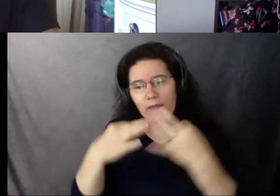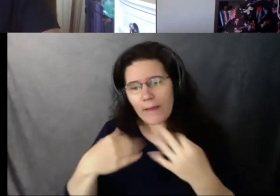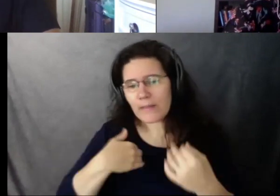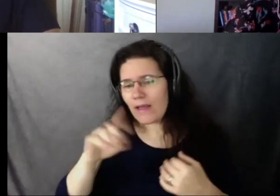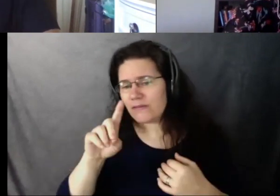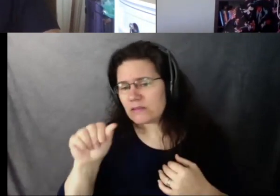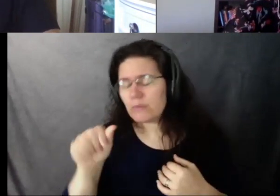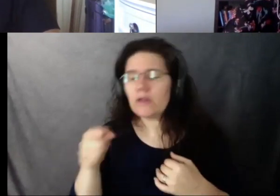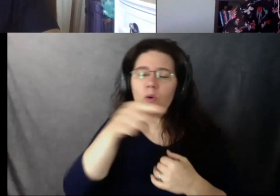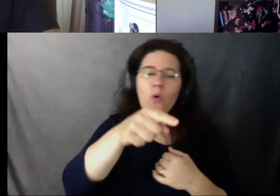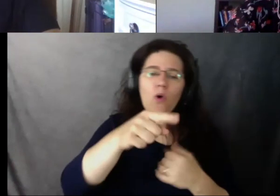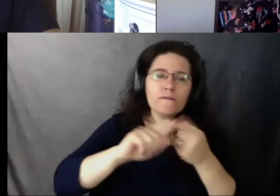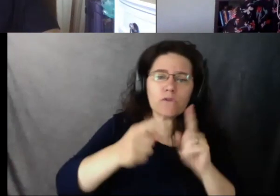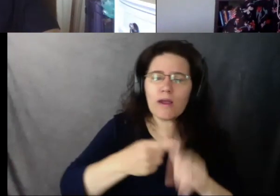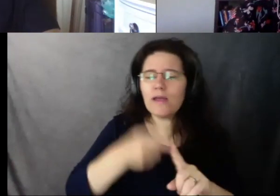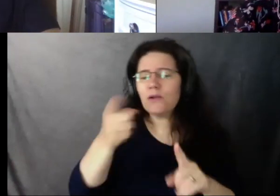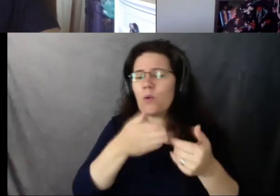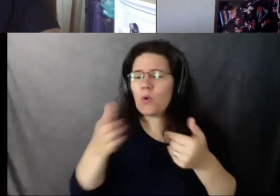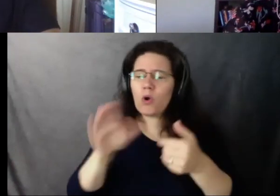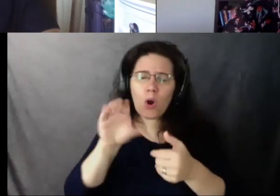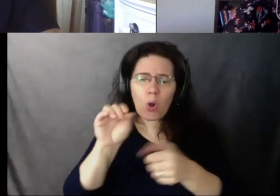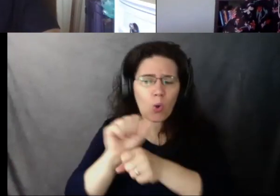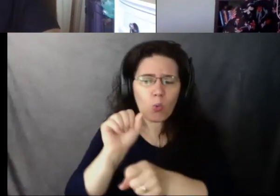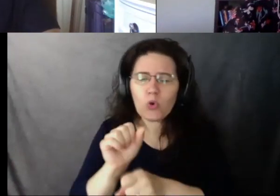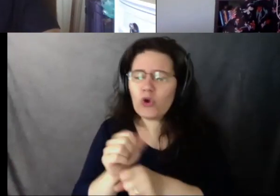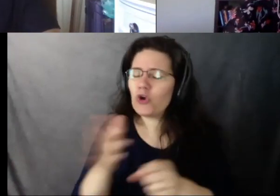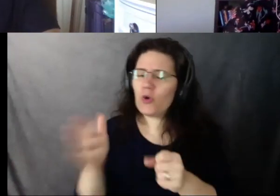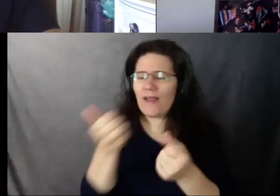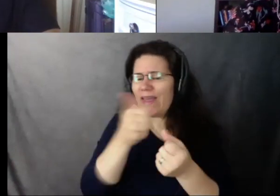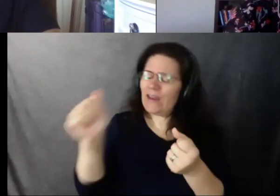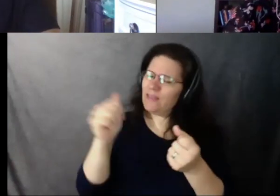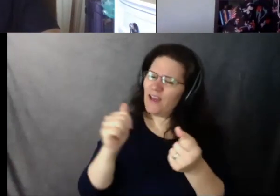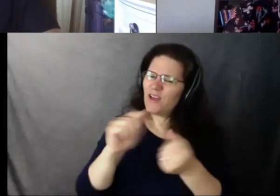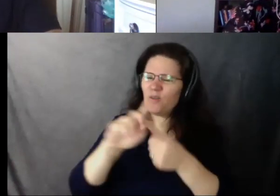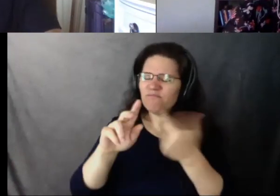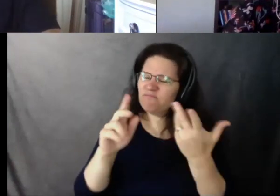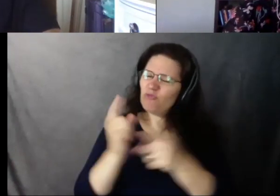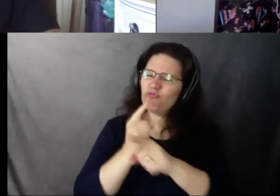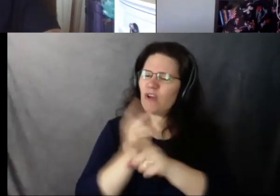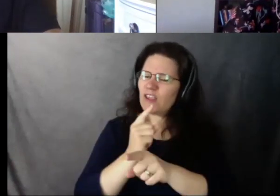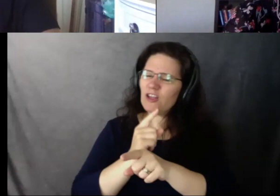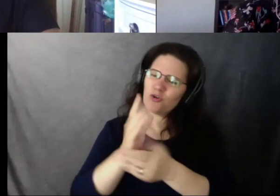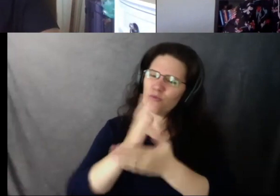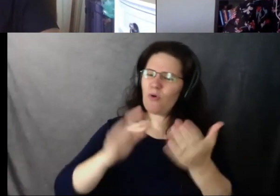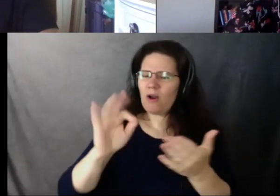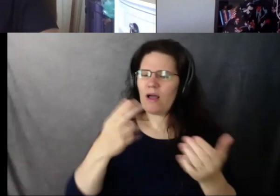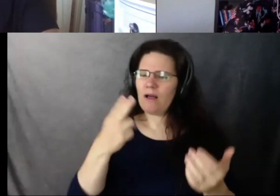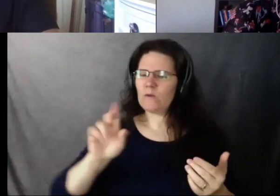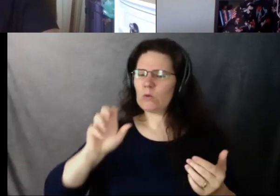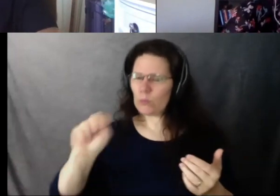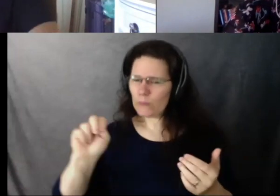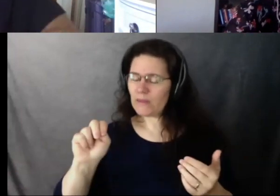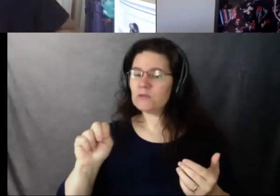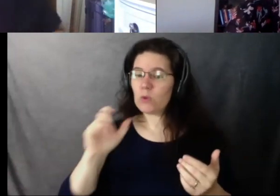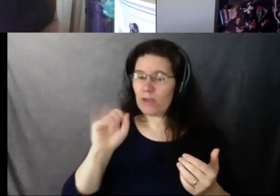really important to know how to support, but also how to be great partners and allies in